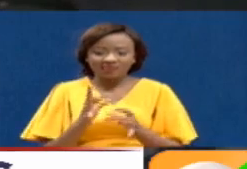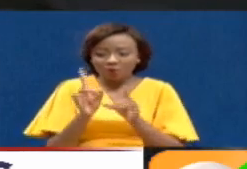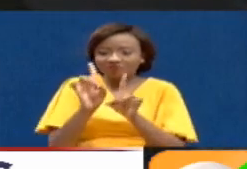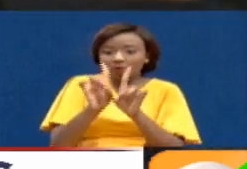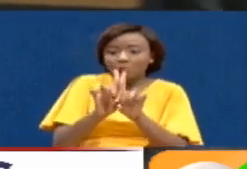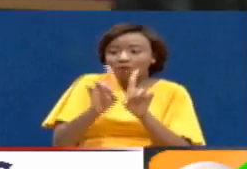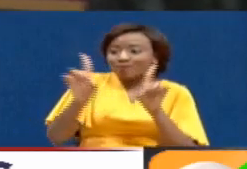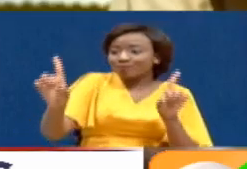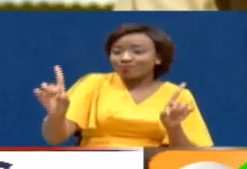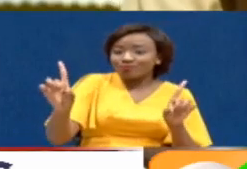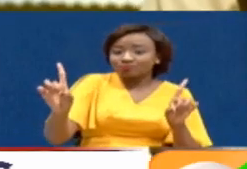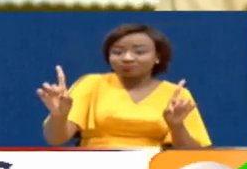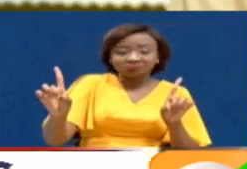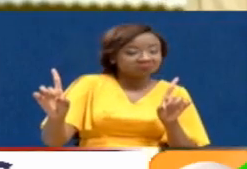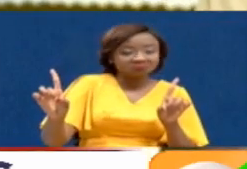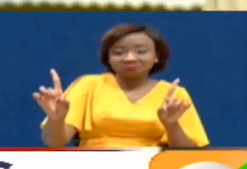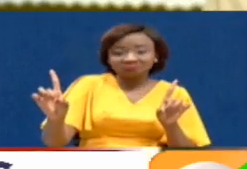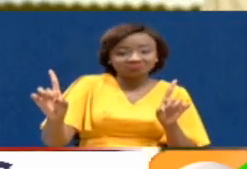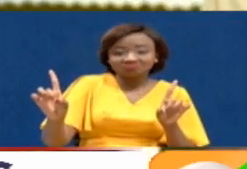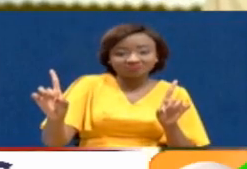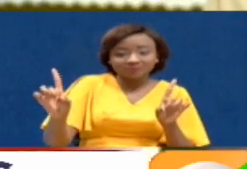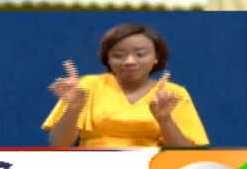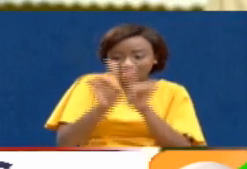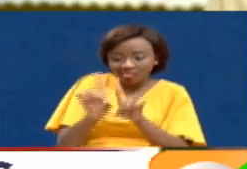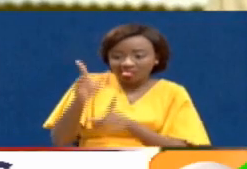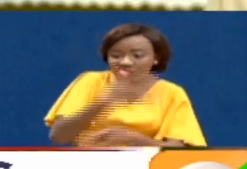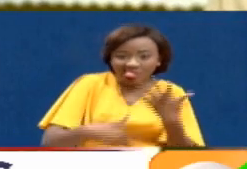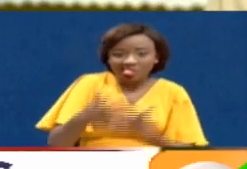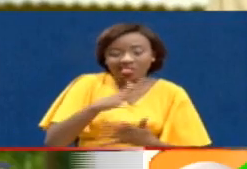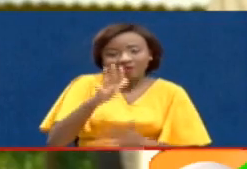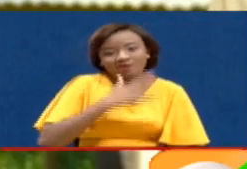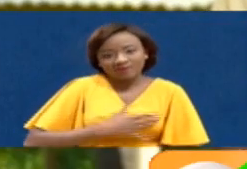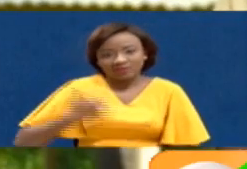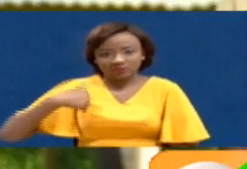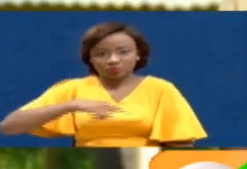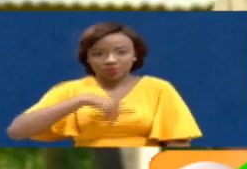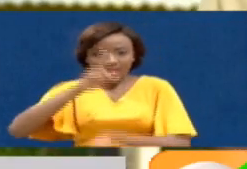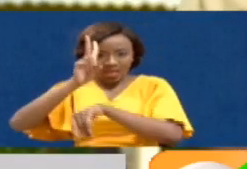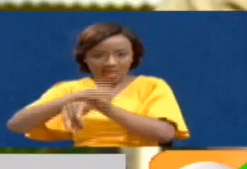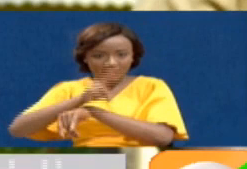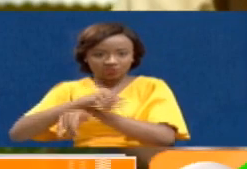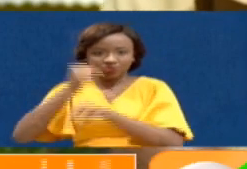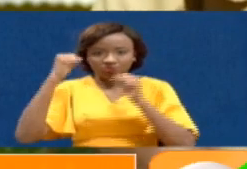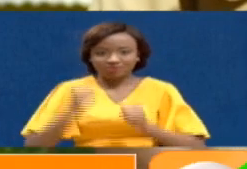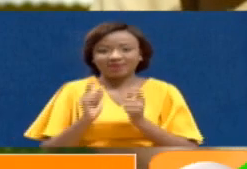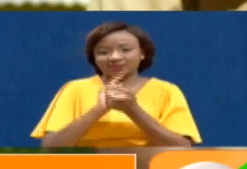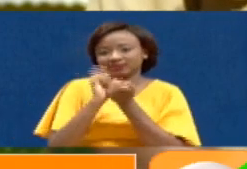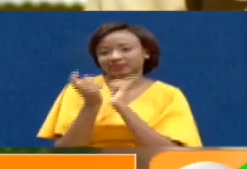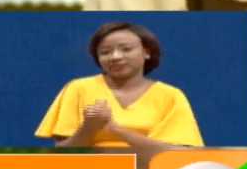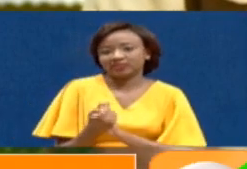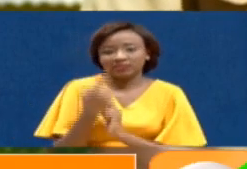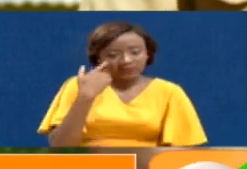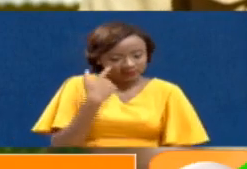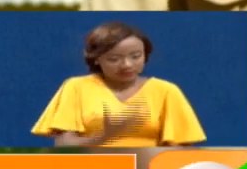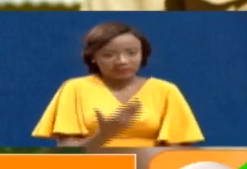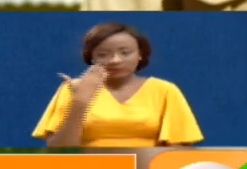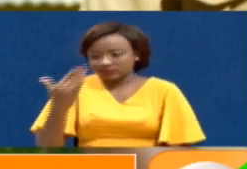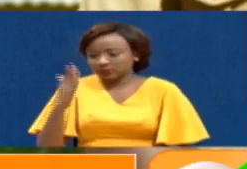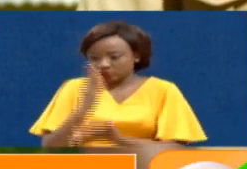meters distance concept. And we need to change our attitude and see how serious this pandemic is.